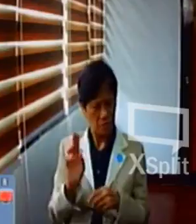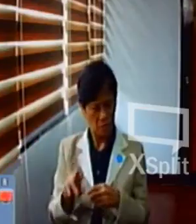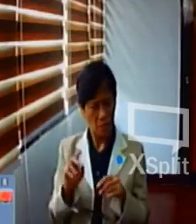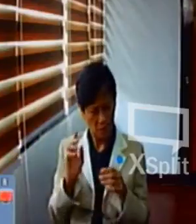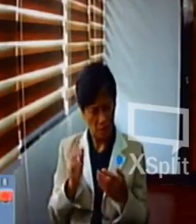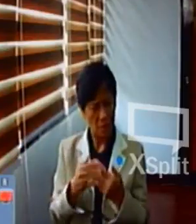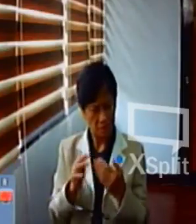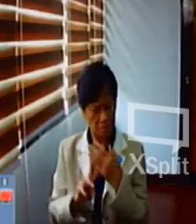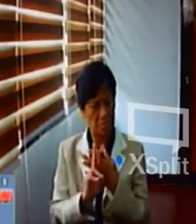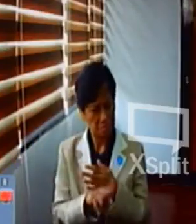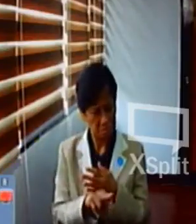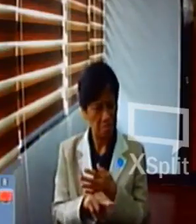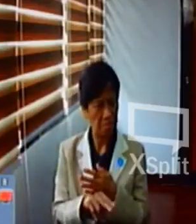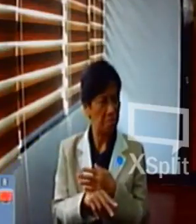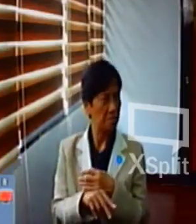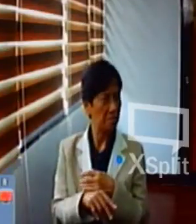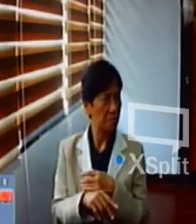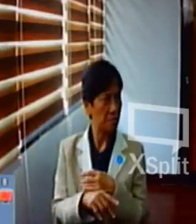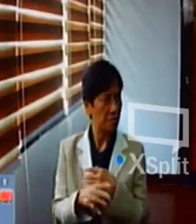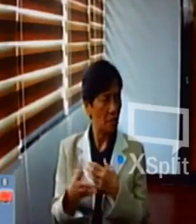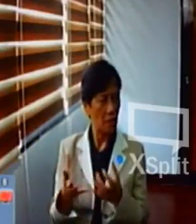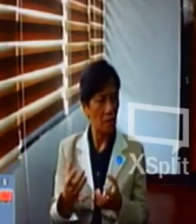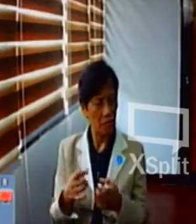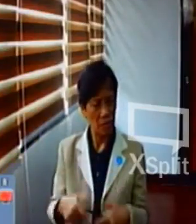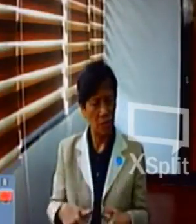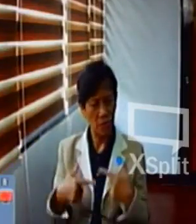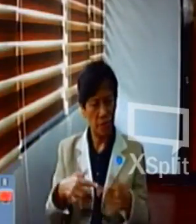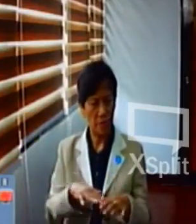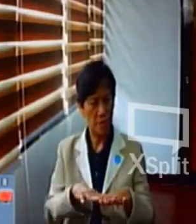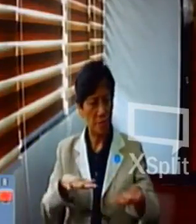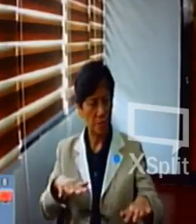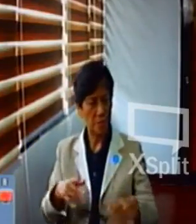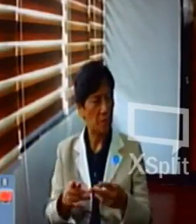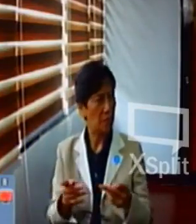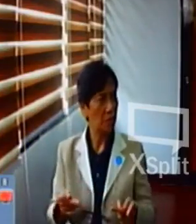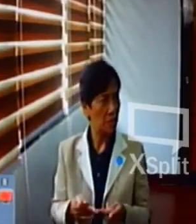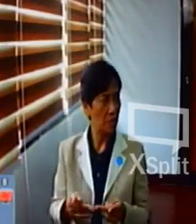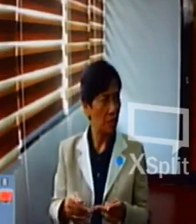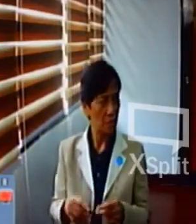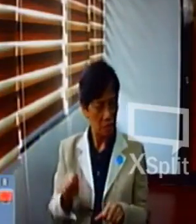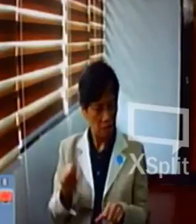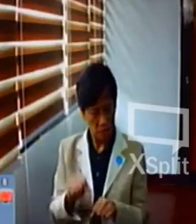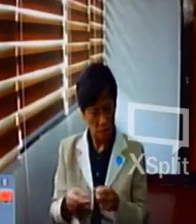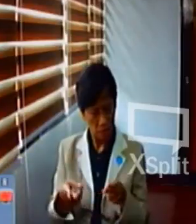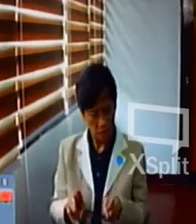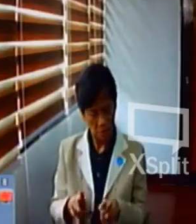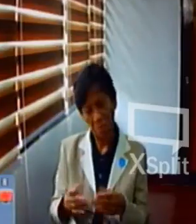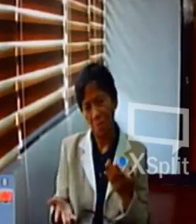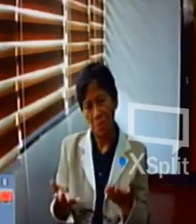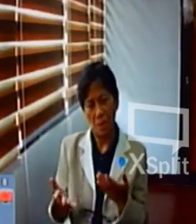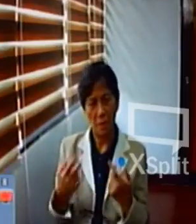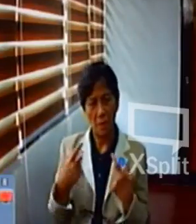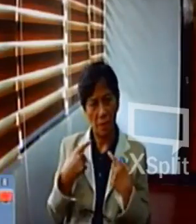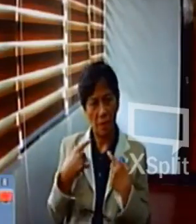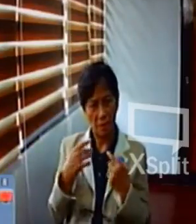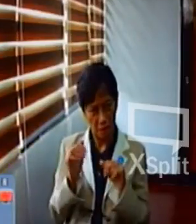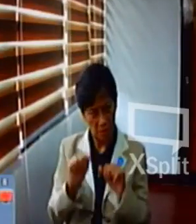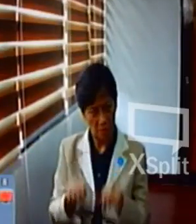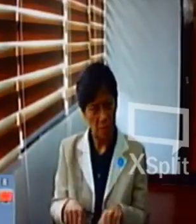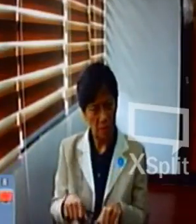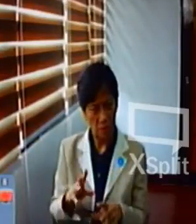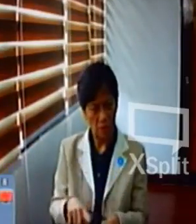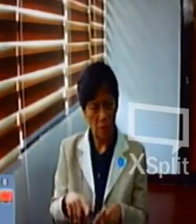like being in the coastal areas. It's just so happened, I guess, if they have the capacities to